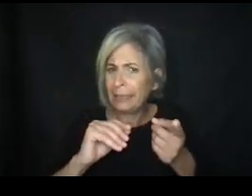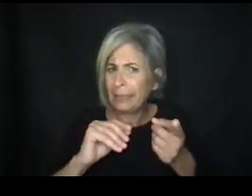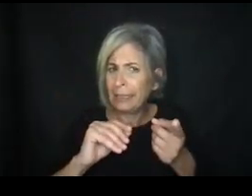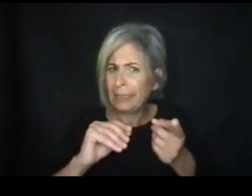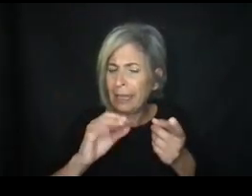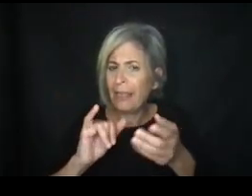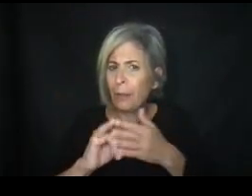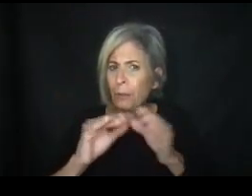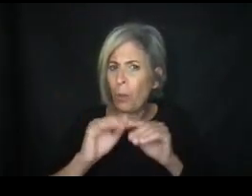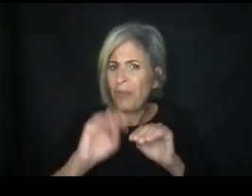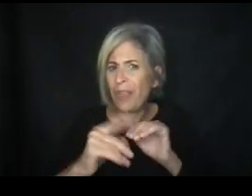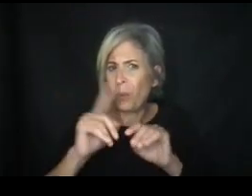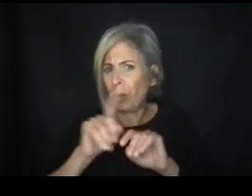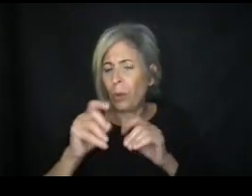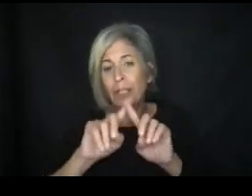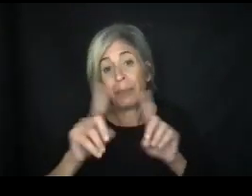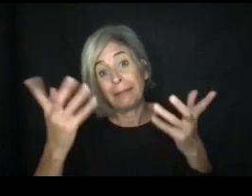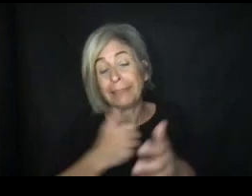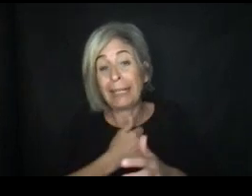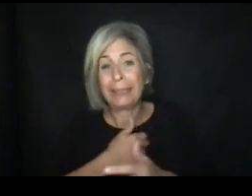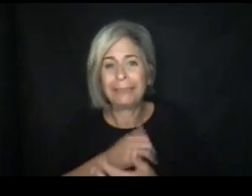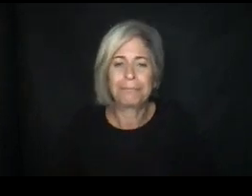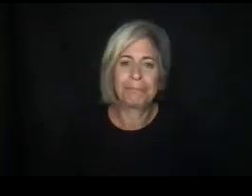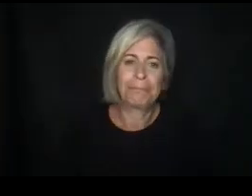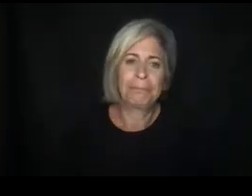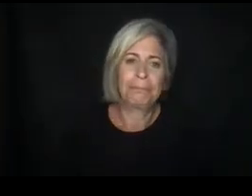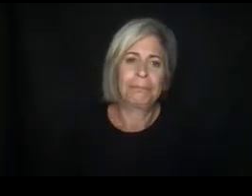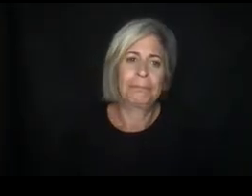one question, but sorry.